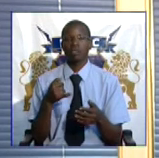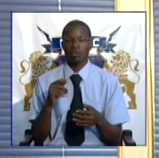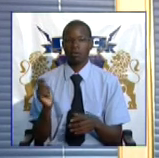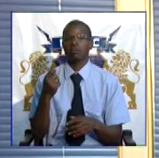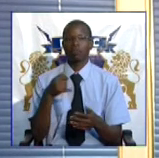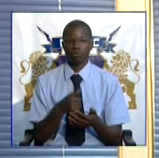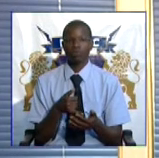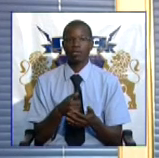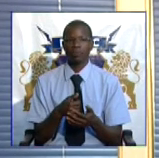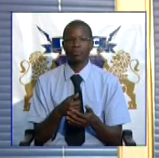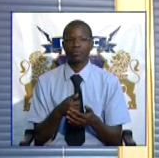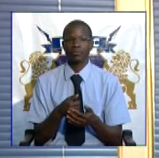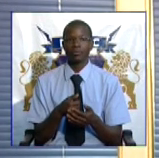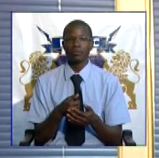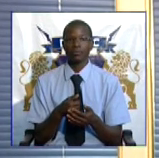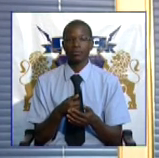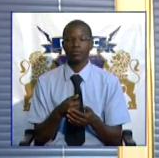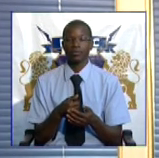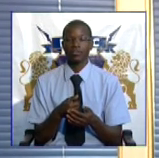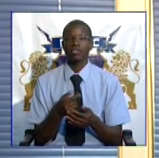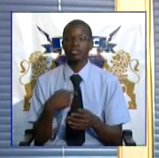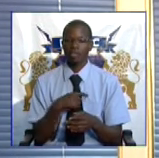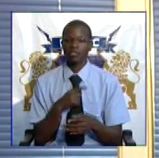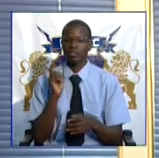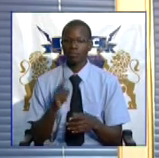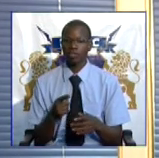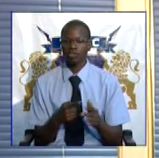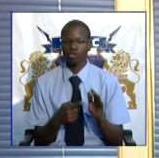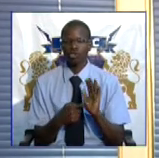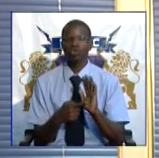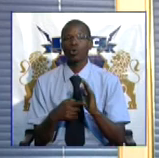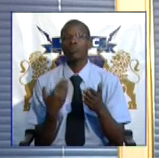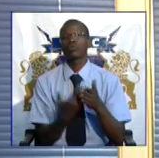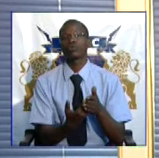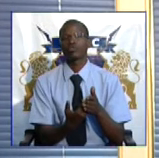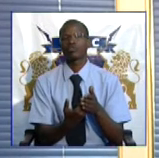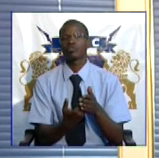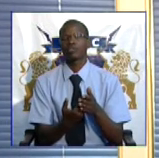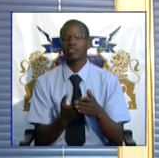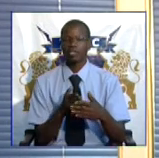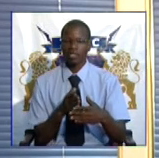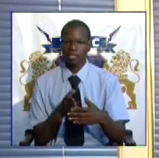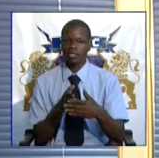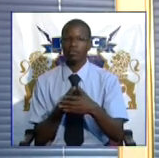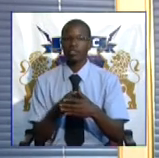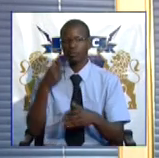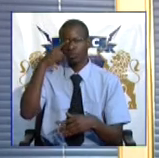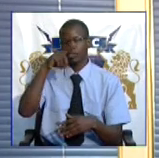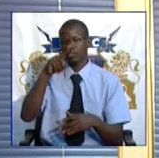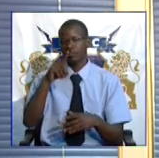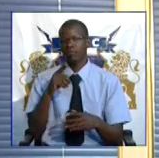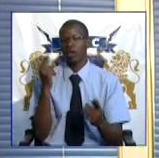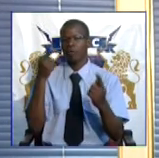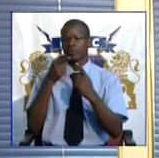increasingly expected to verify whether integrity policies are achieving their objectives in order to foster